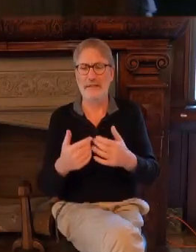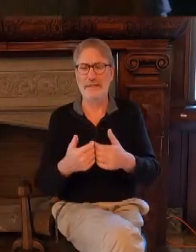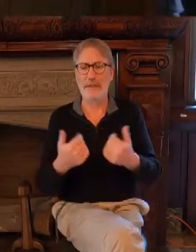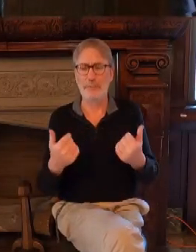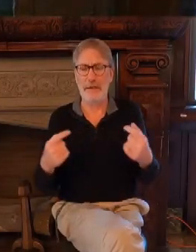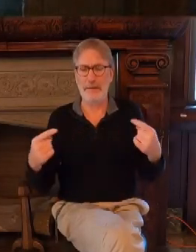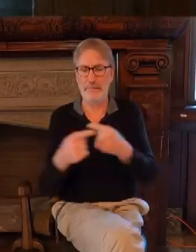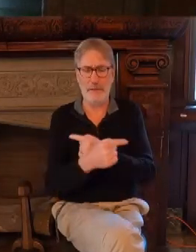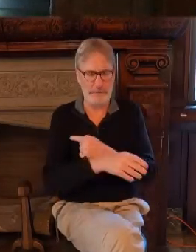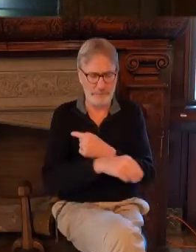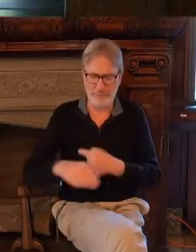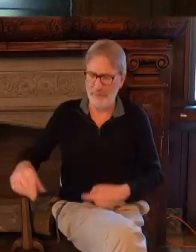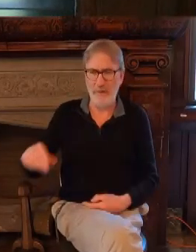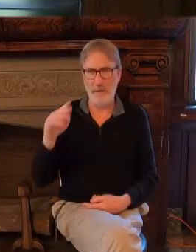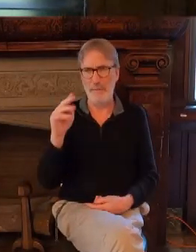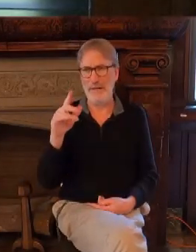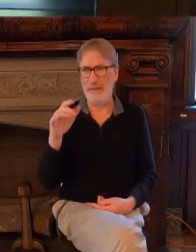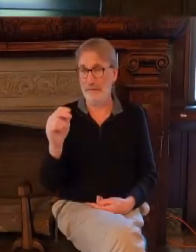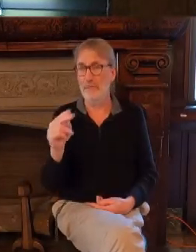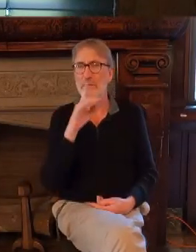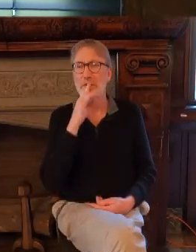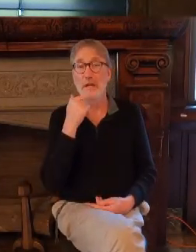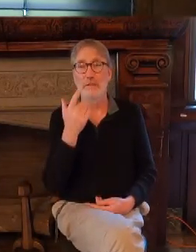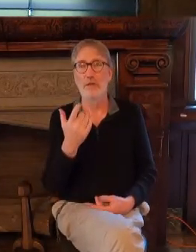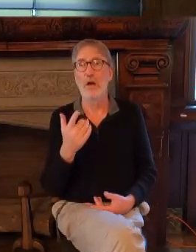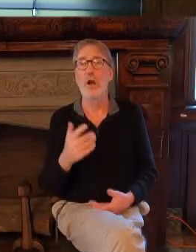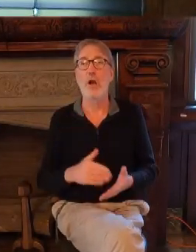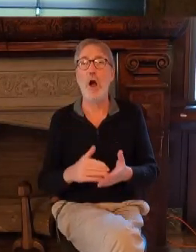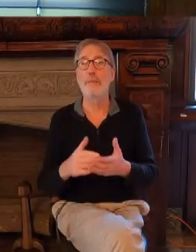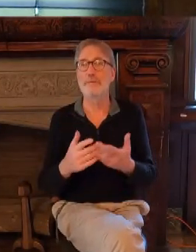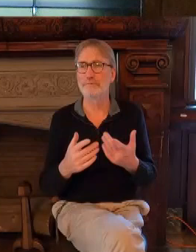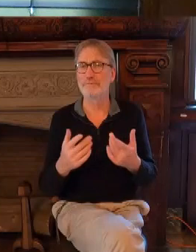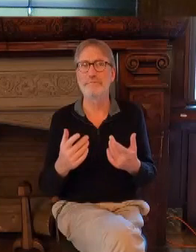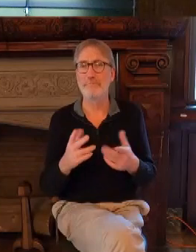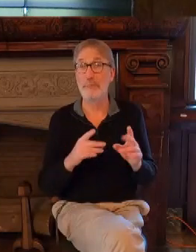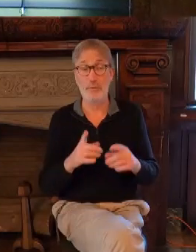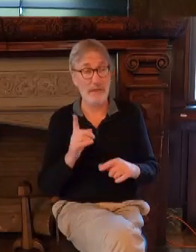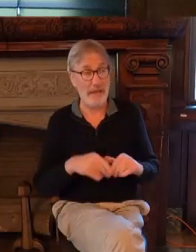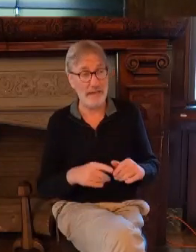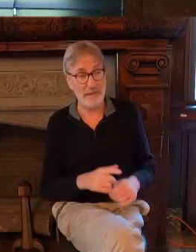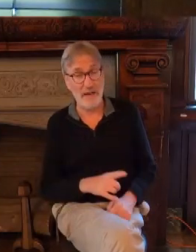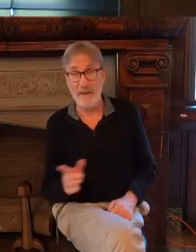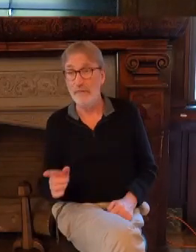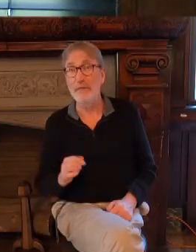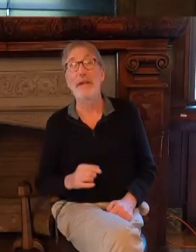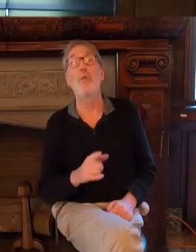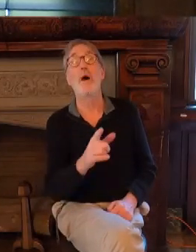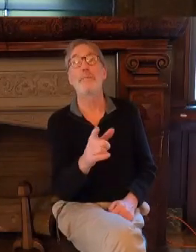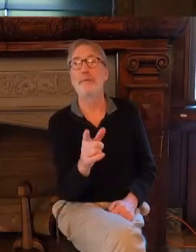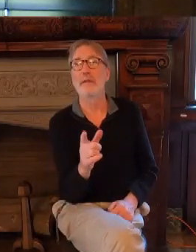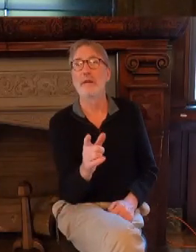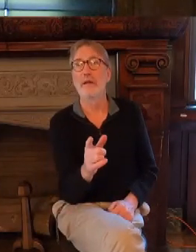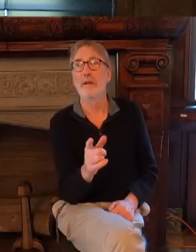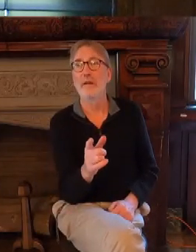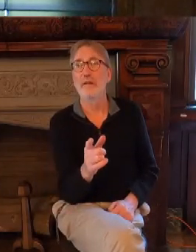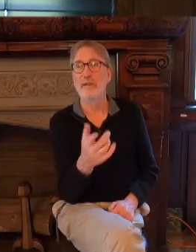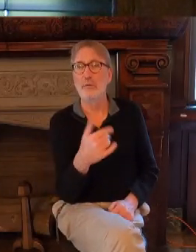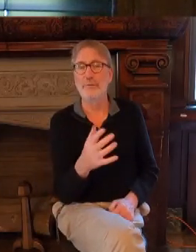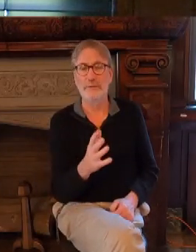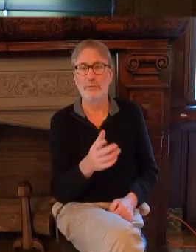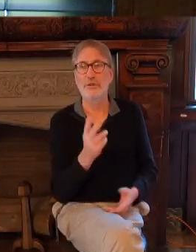physical obstruction. It's pretty common for motorists, if they cannot make the left turn safely, they'll queue in the